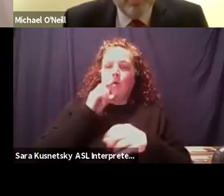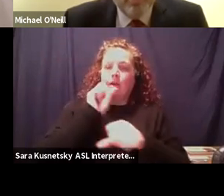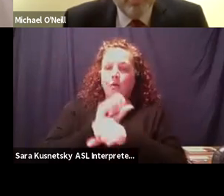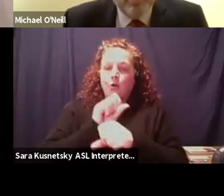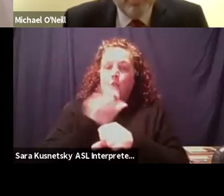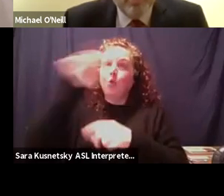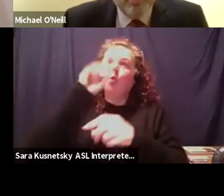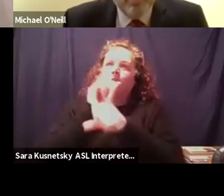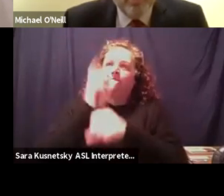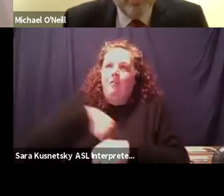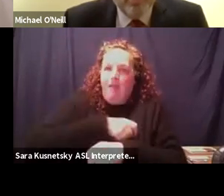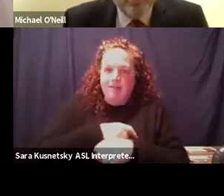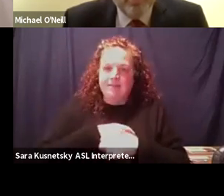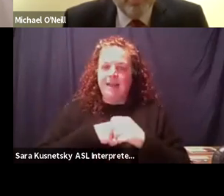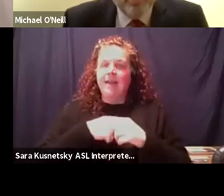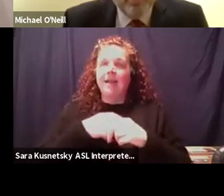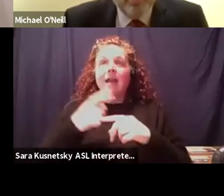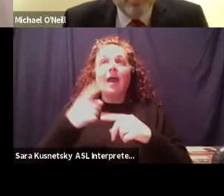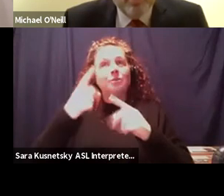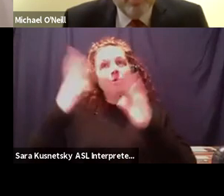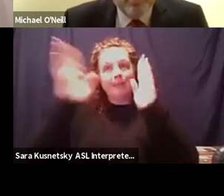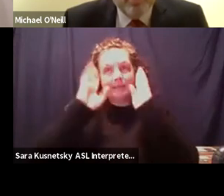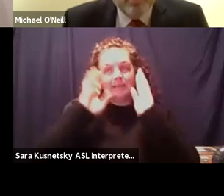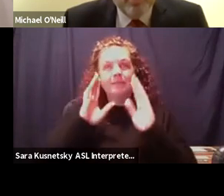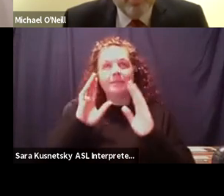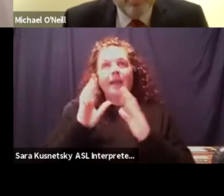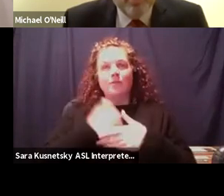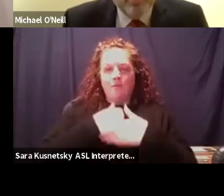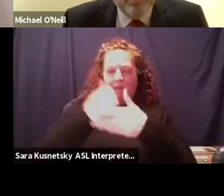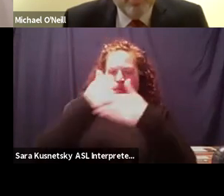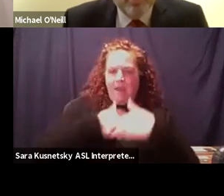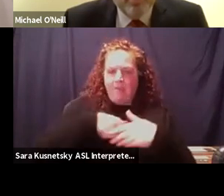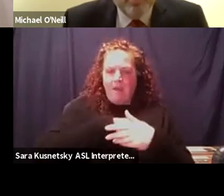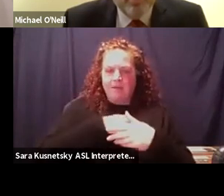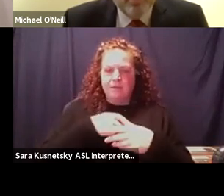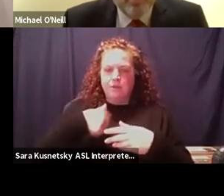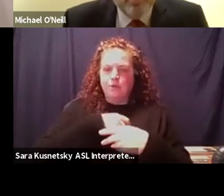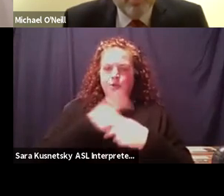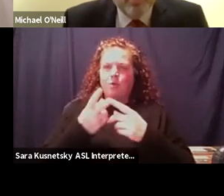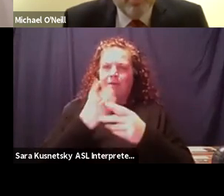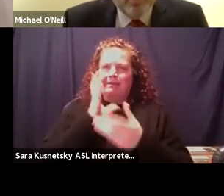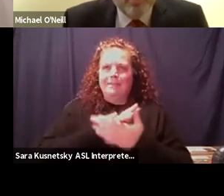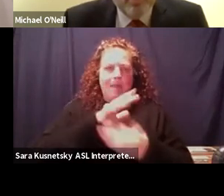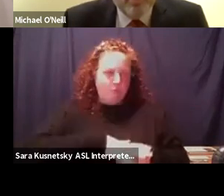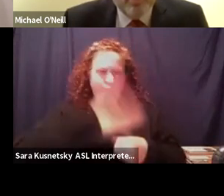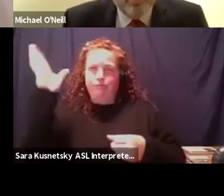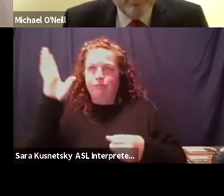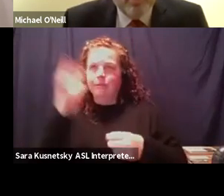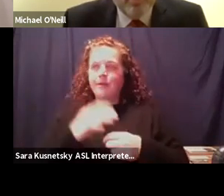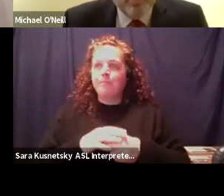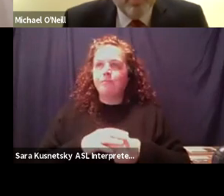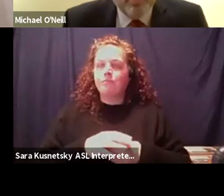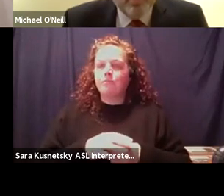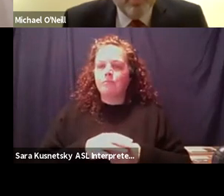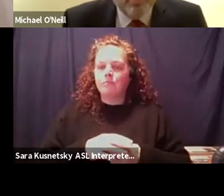Start reaching out and listening to our students so that we can all come together and dismantle these systems of oppression. They are harmful, ineffective,